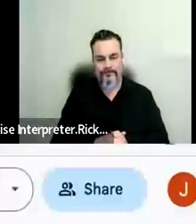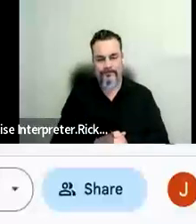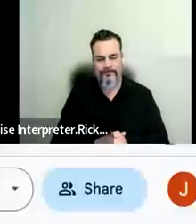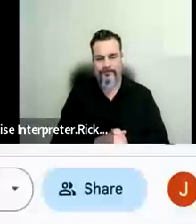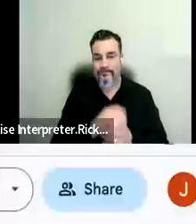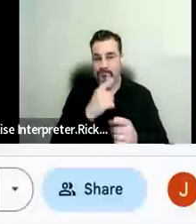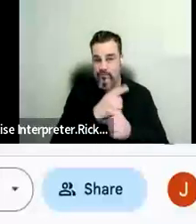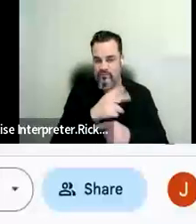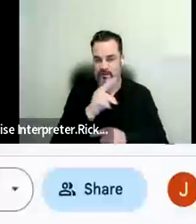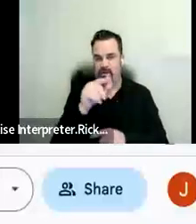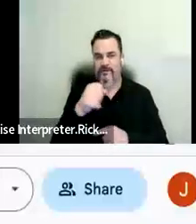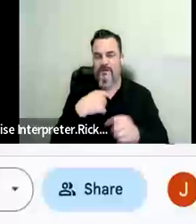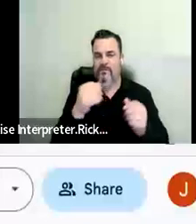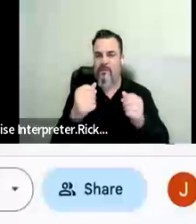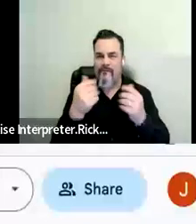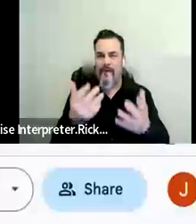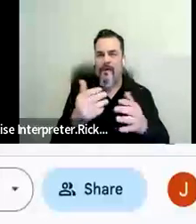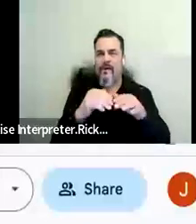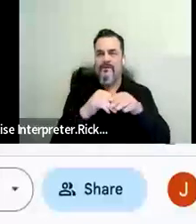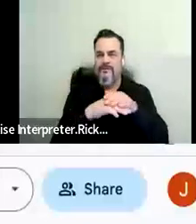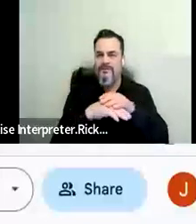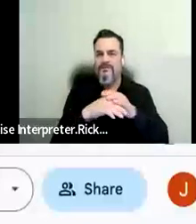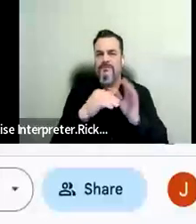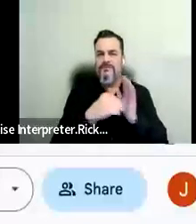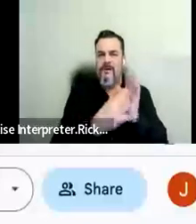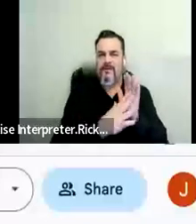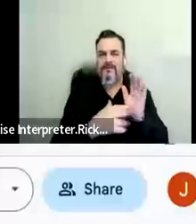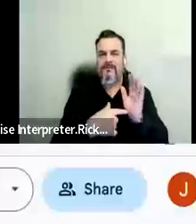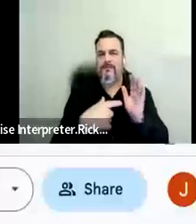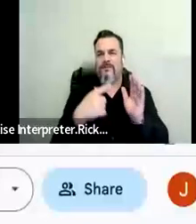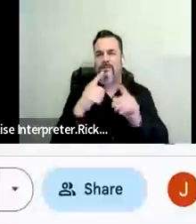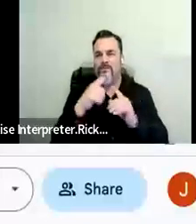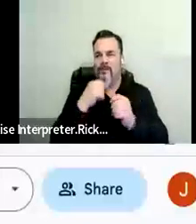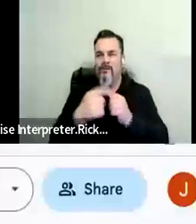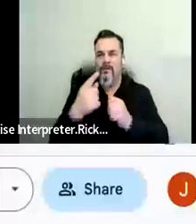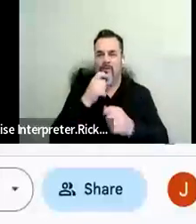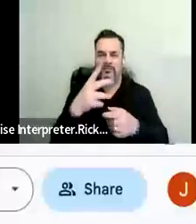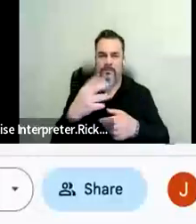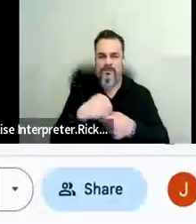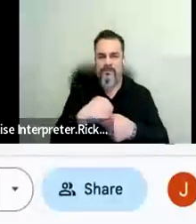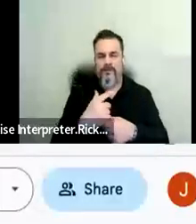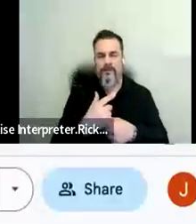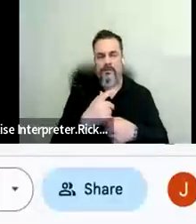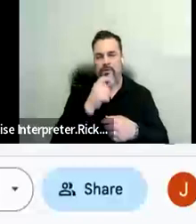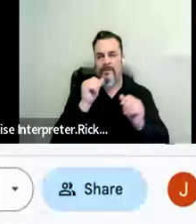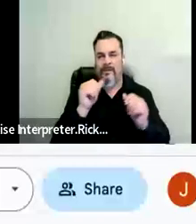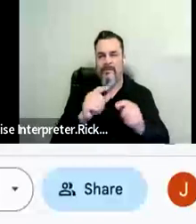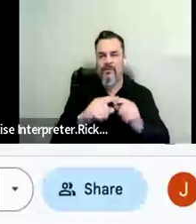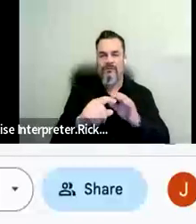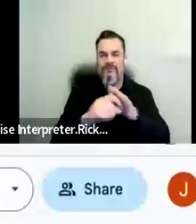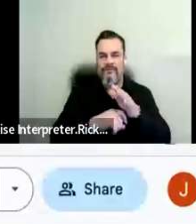Right? Unless I've provided an accessible document to everyone participating, who'd be able to